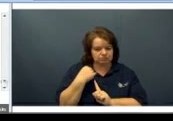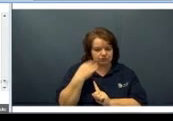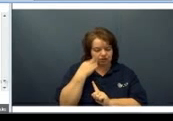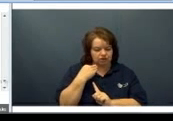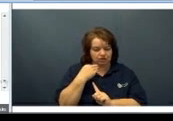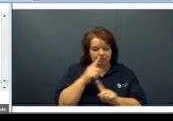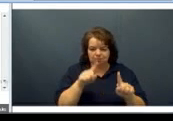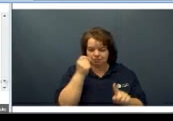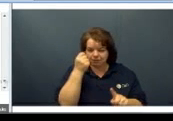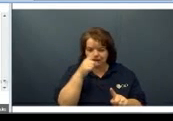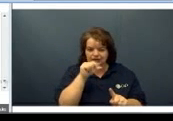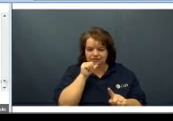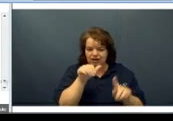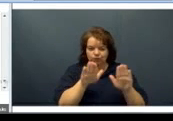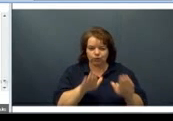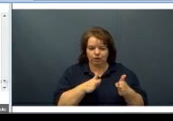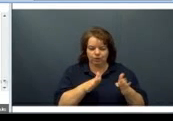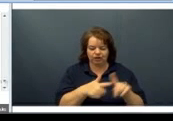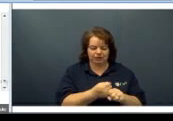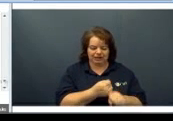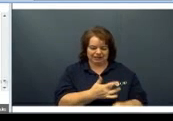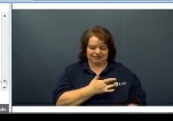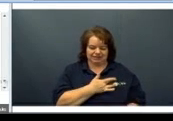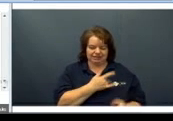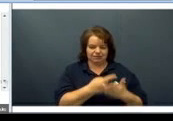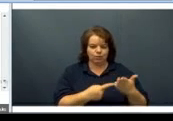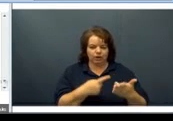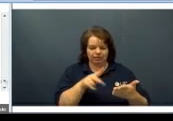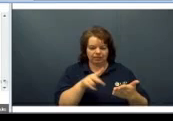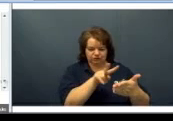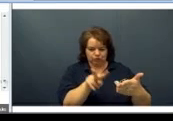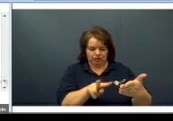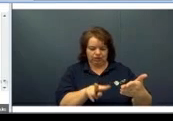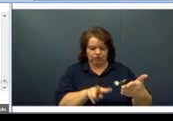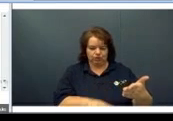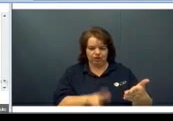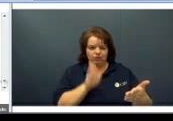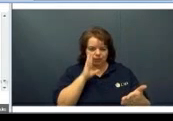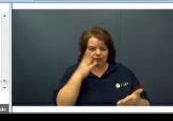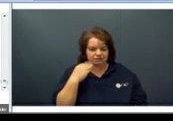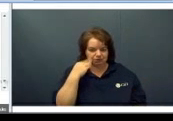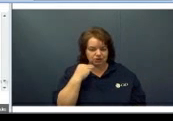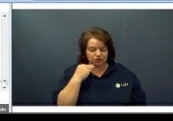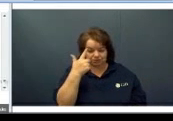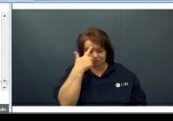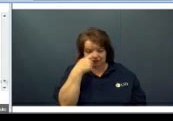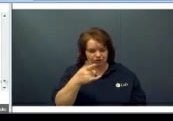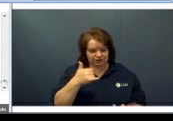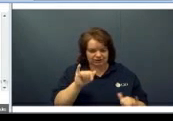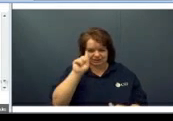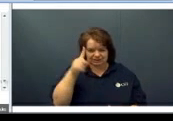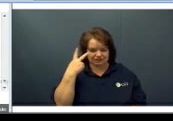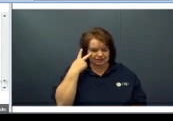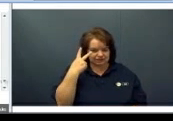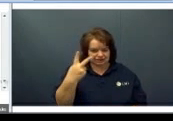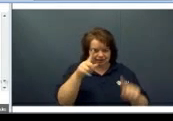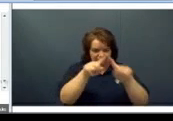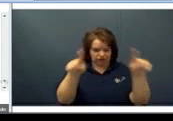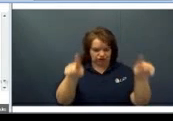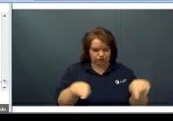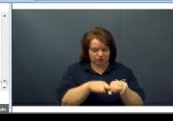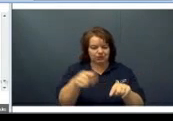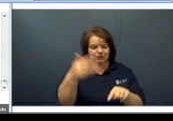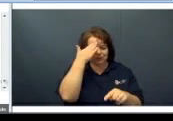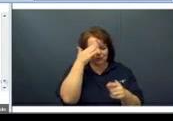user. It's not a great way to get a sense of what a screen reader user would experience,